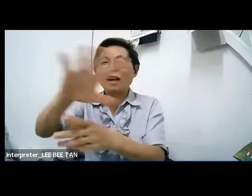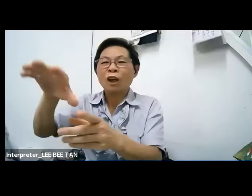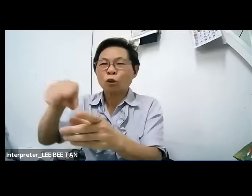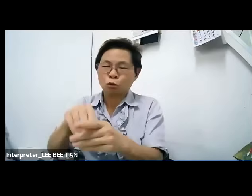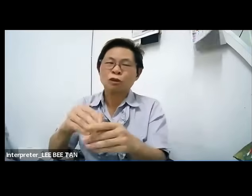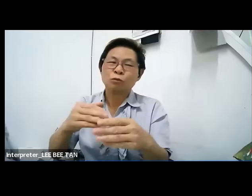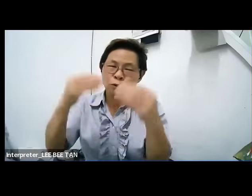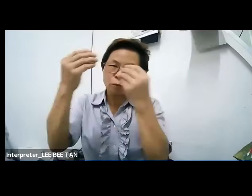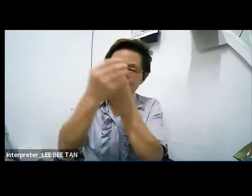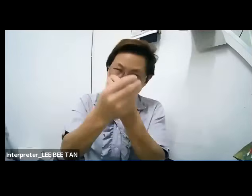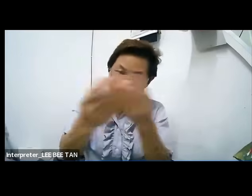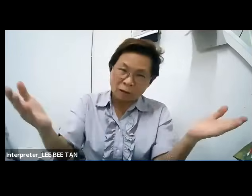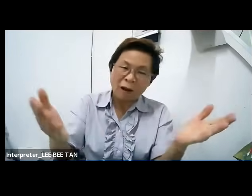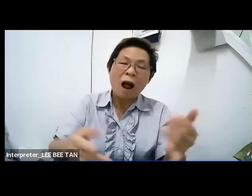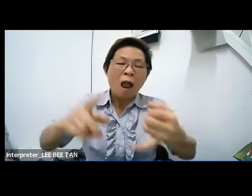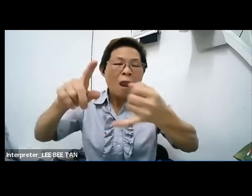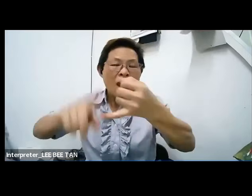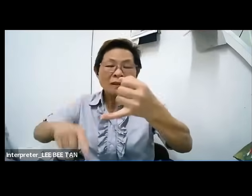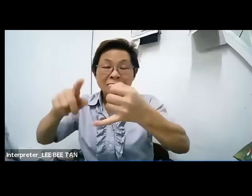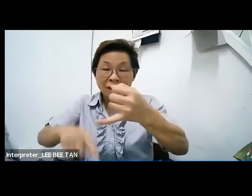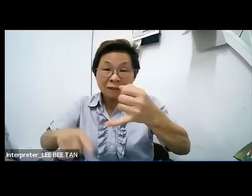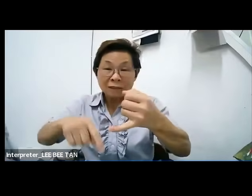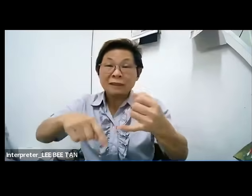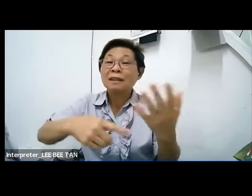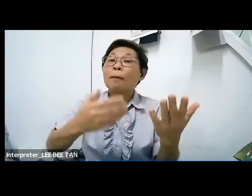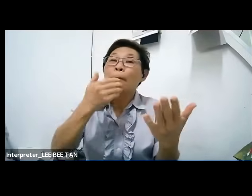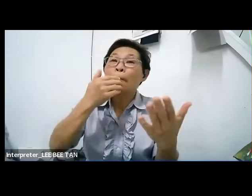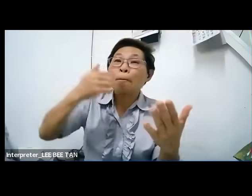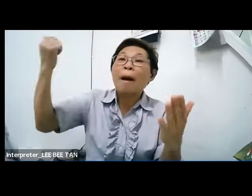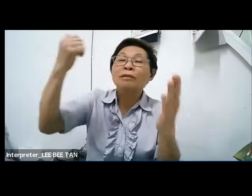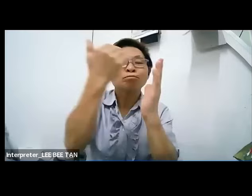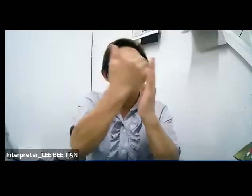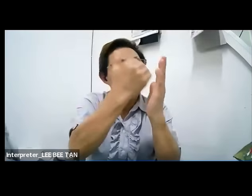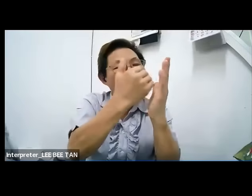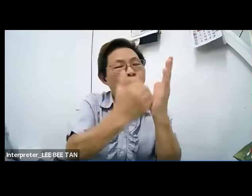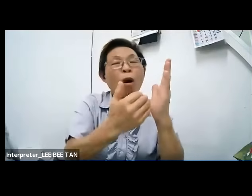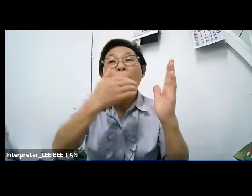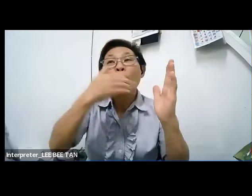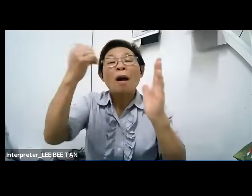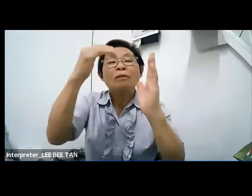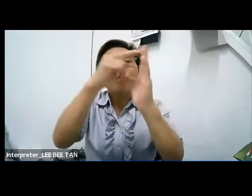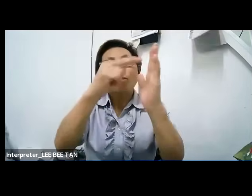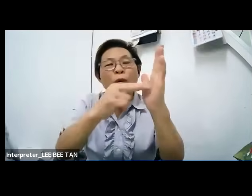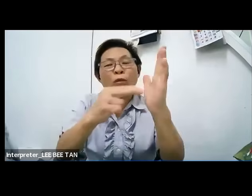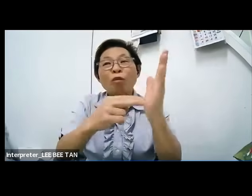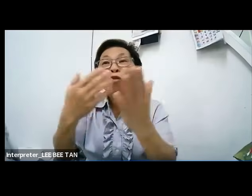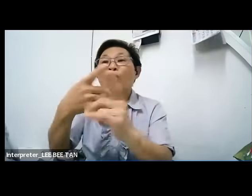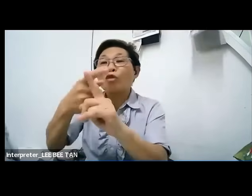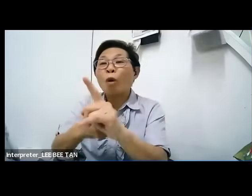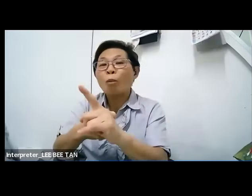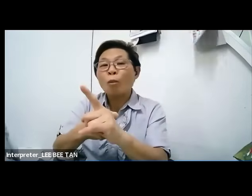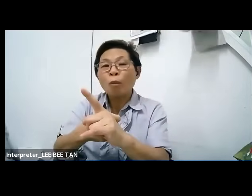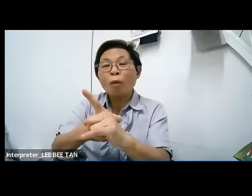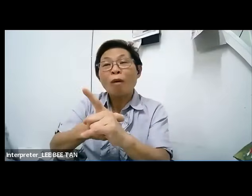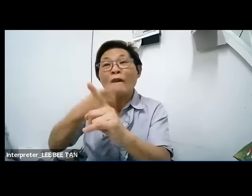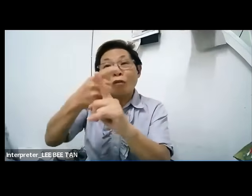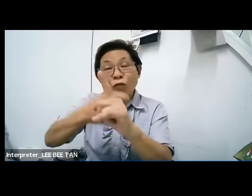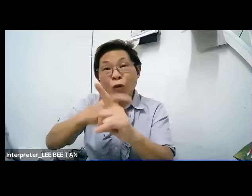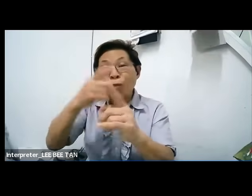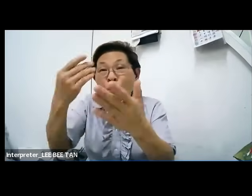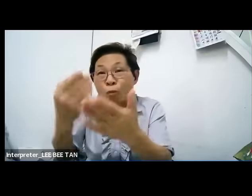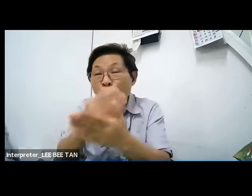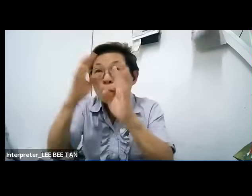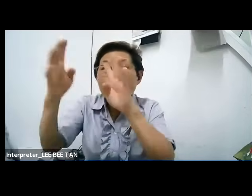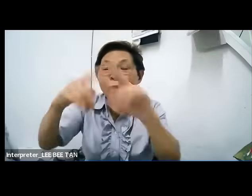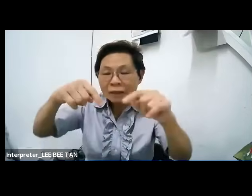lastly, showcases of best practices from innovators in the region. So I do hope